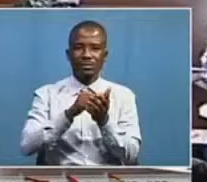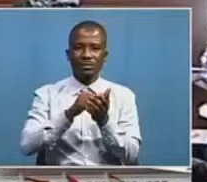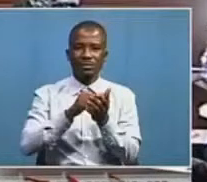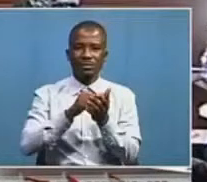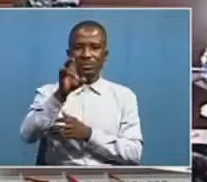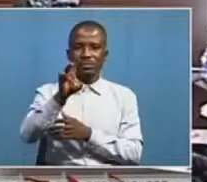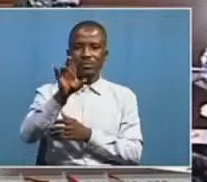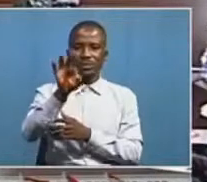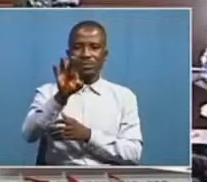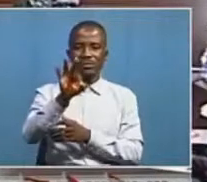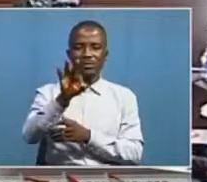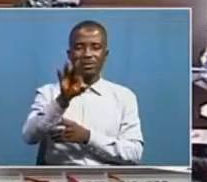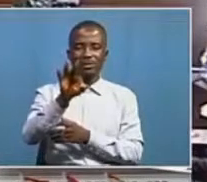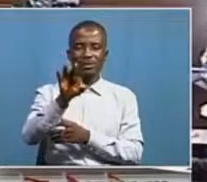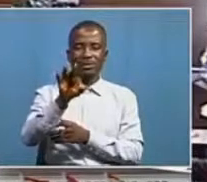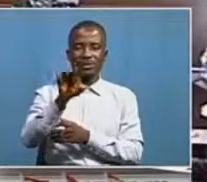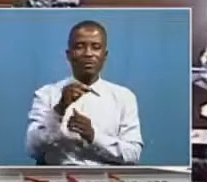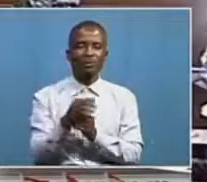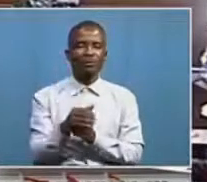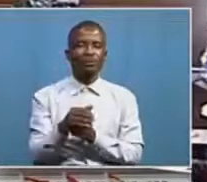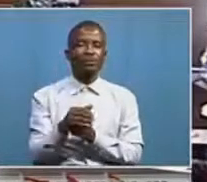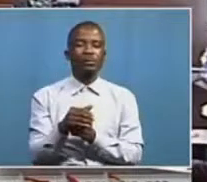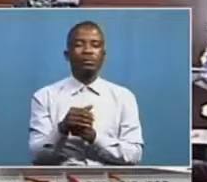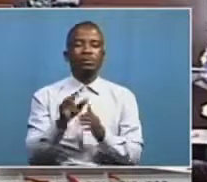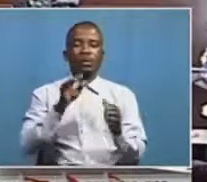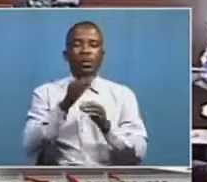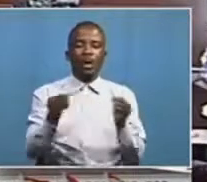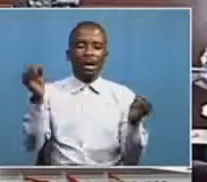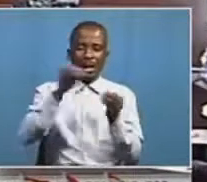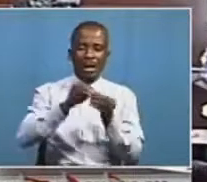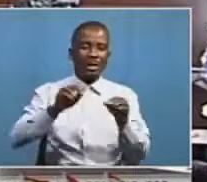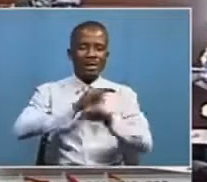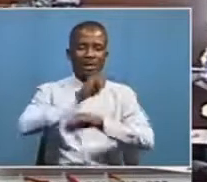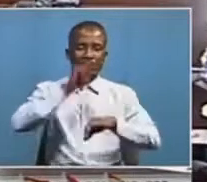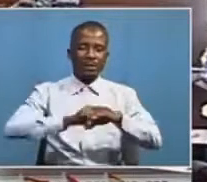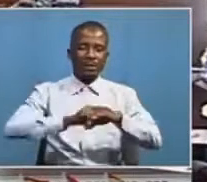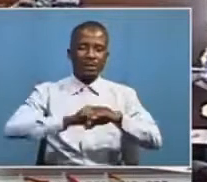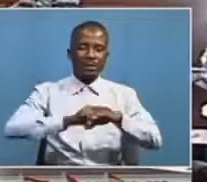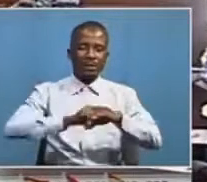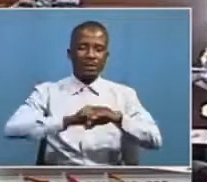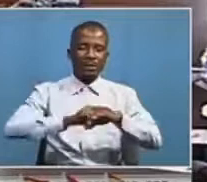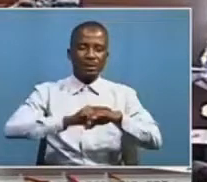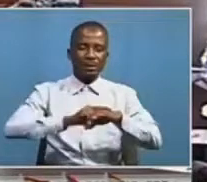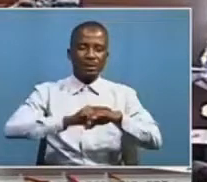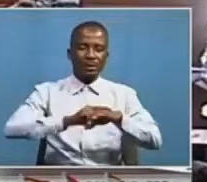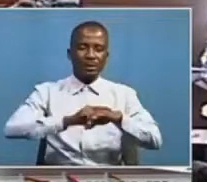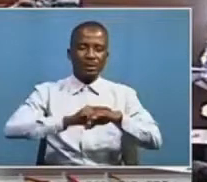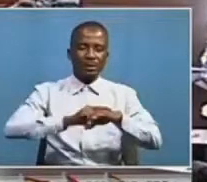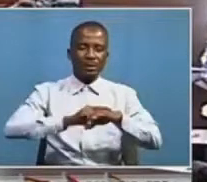46,379, bringing his national total valid votes obtained to